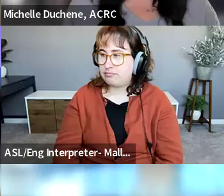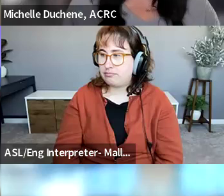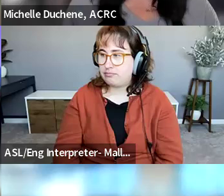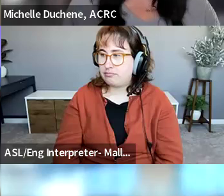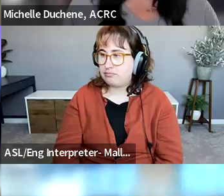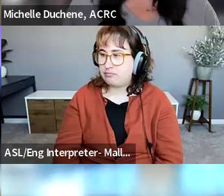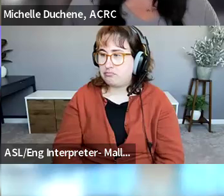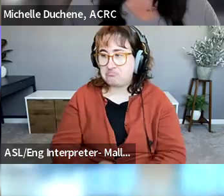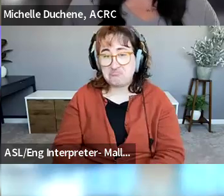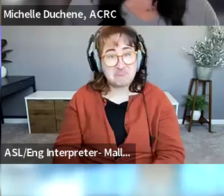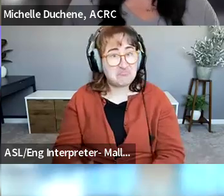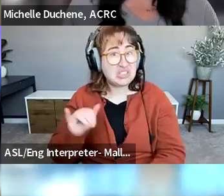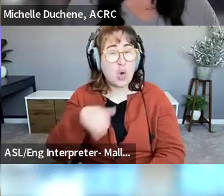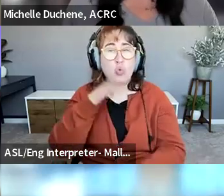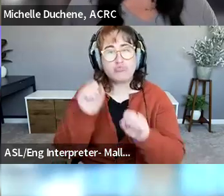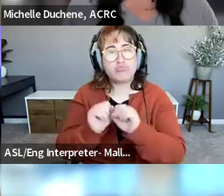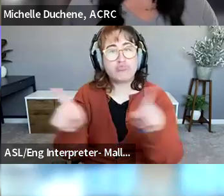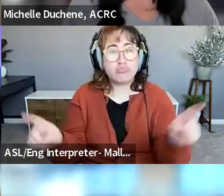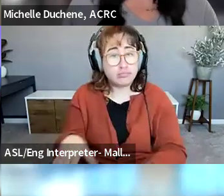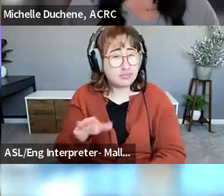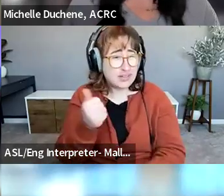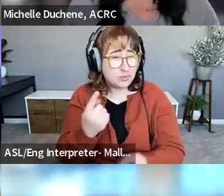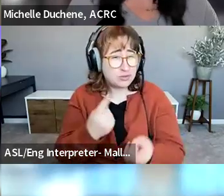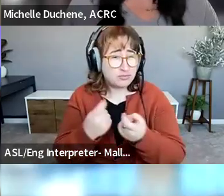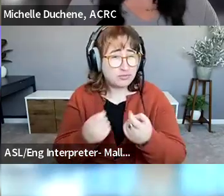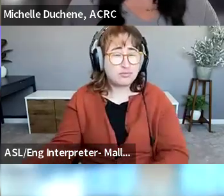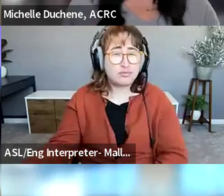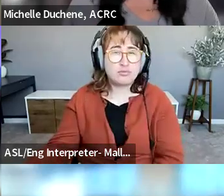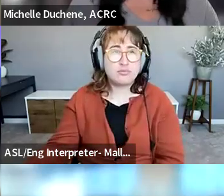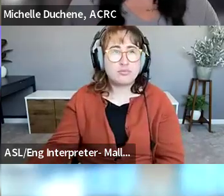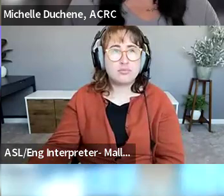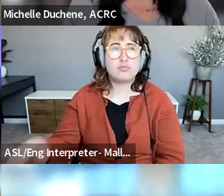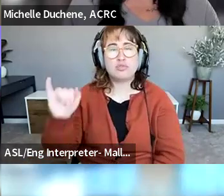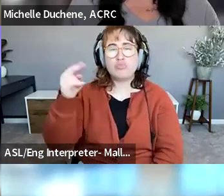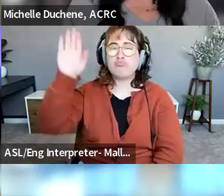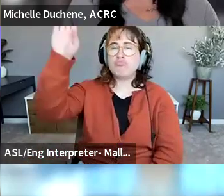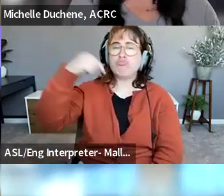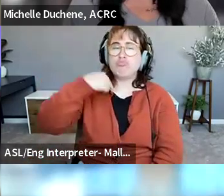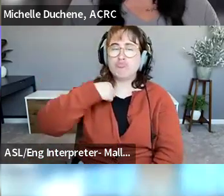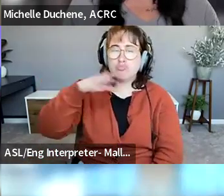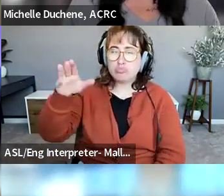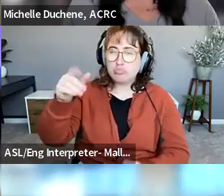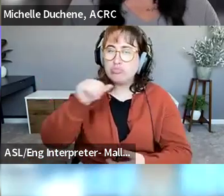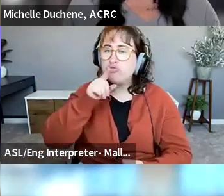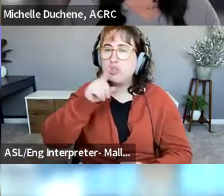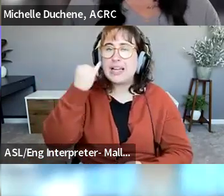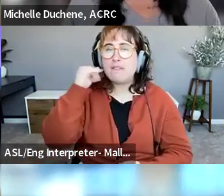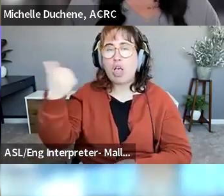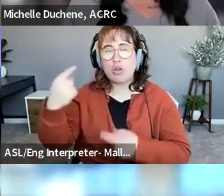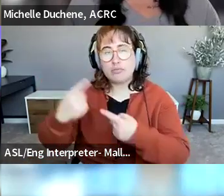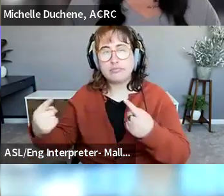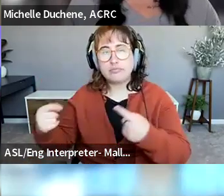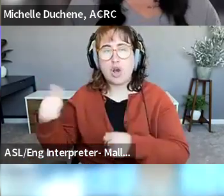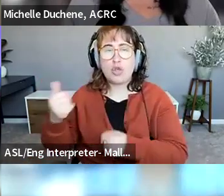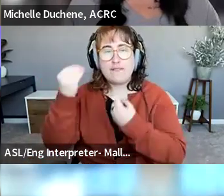has, we'll share that with you guys. Is there any questions? I would be interested in if anyone has different information. I